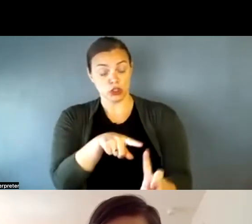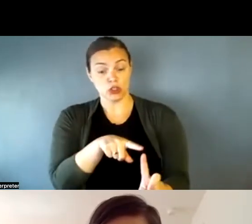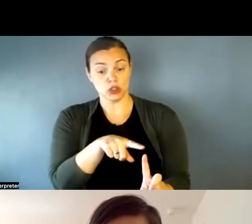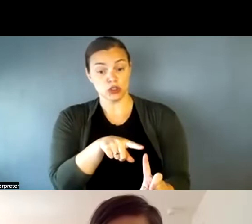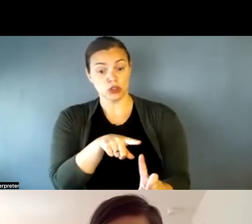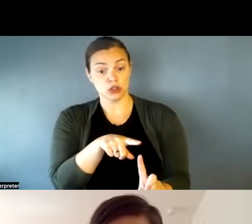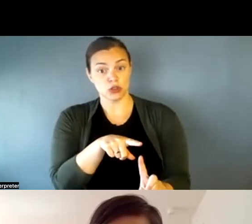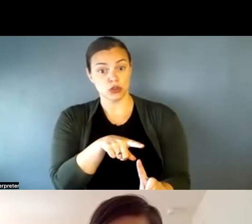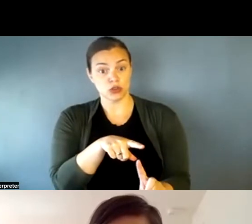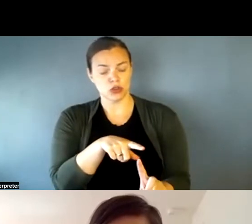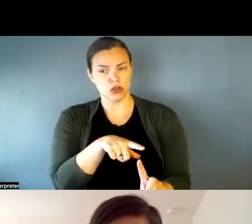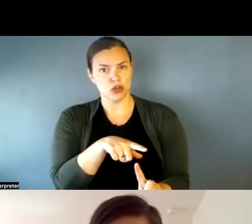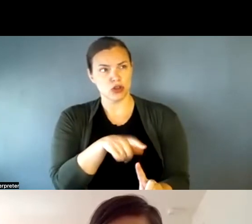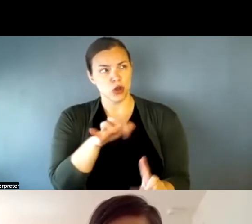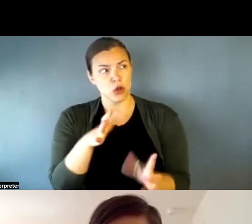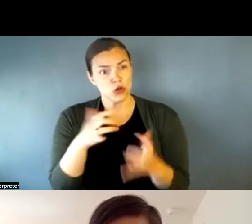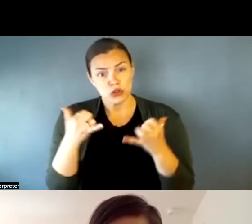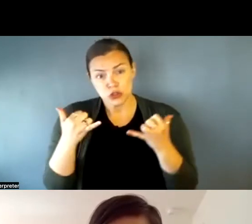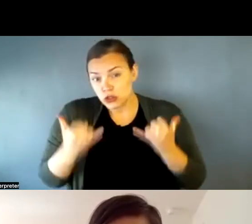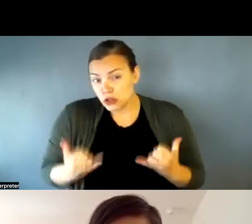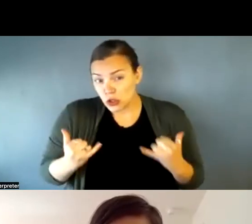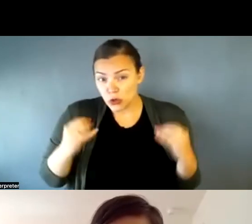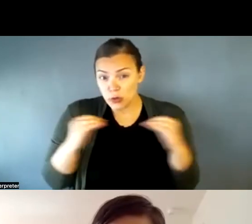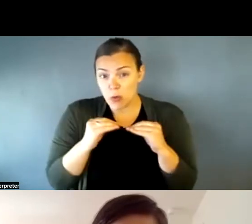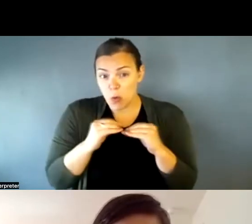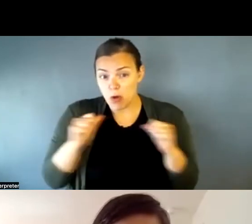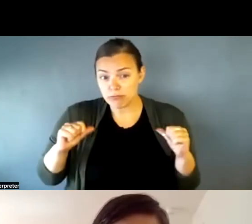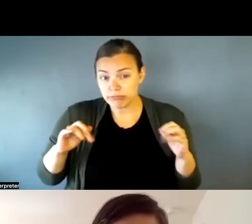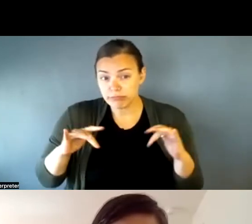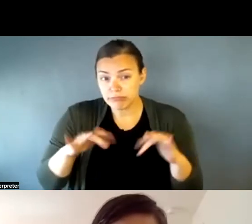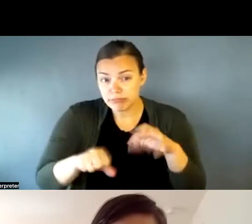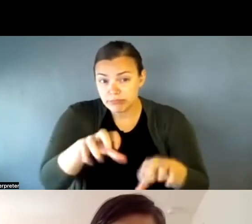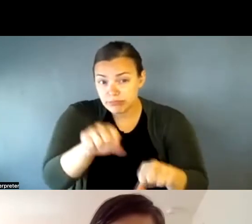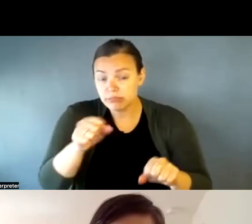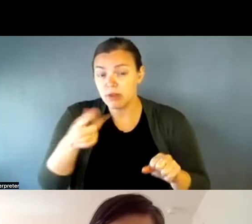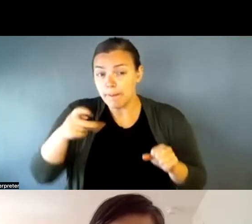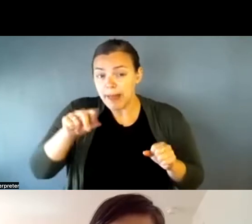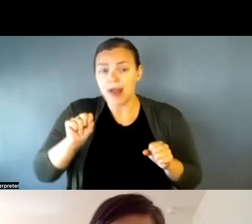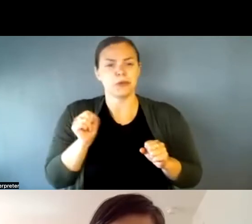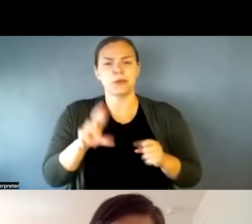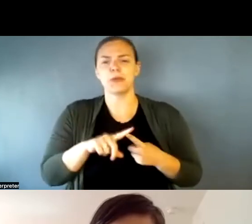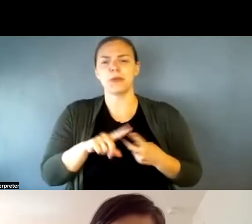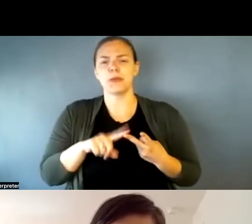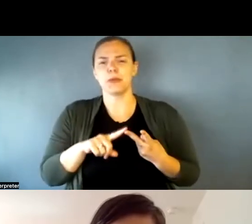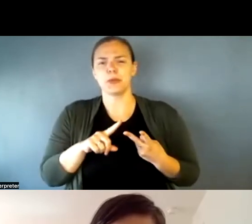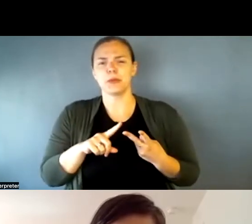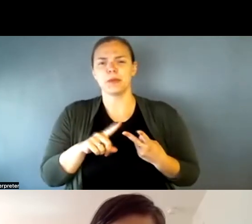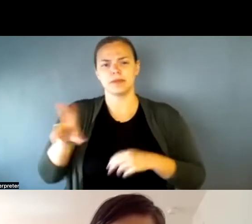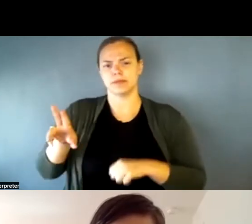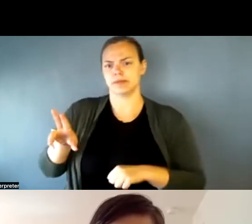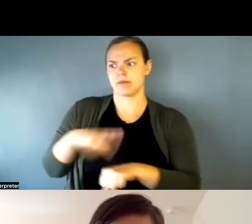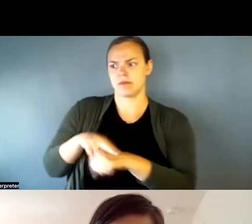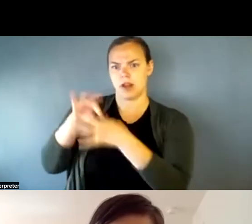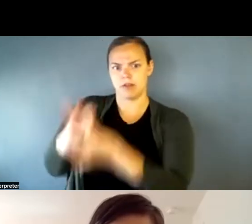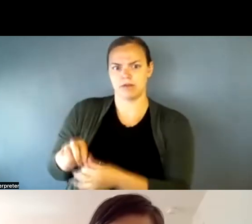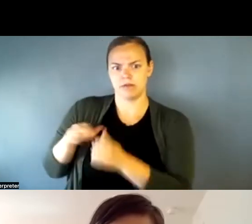current sort of more invasive plants, or are they actually native to this